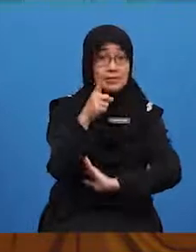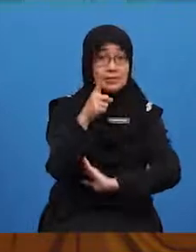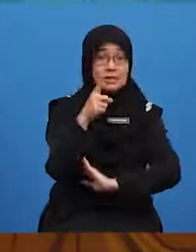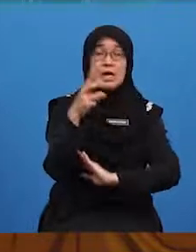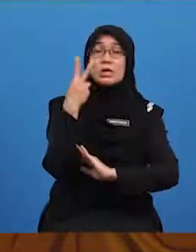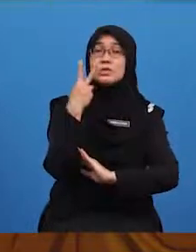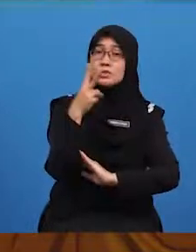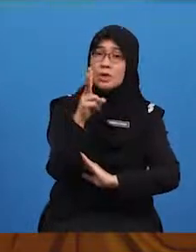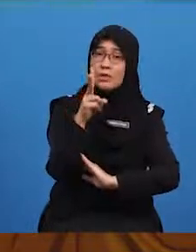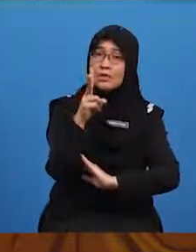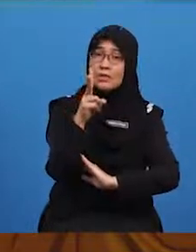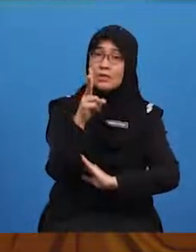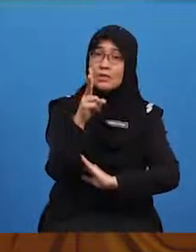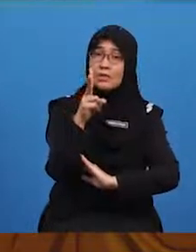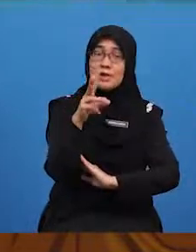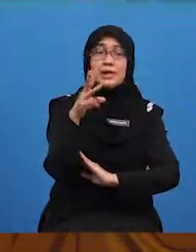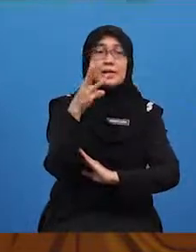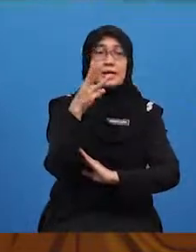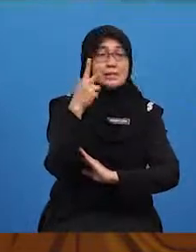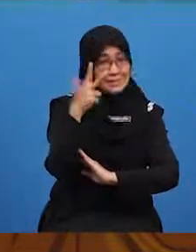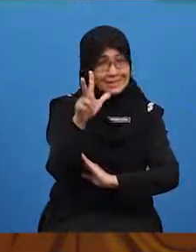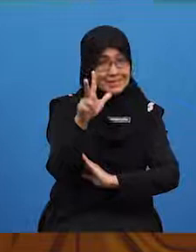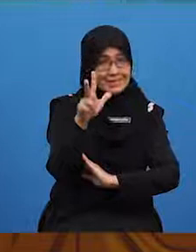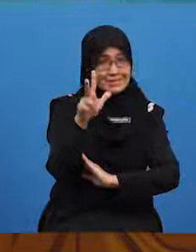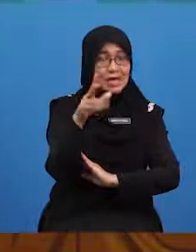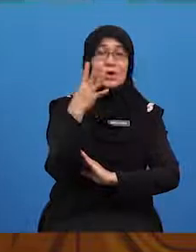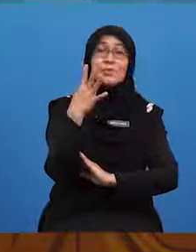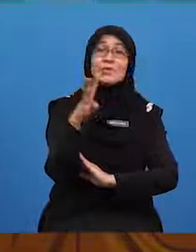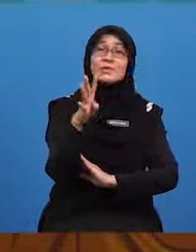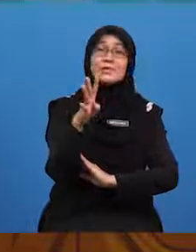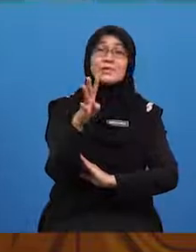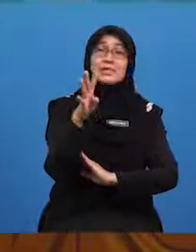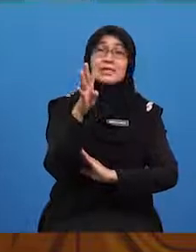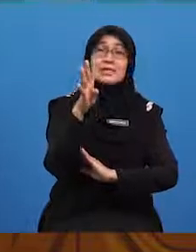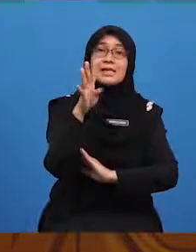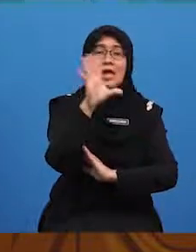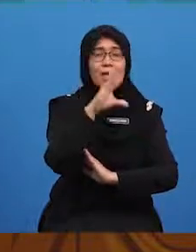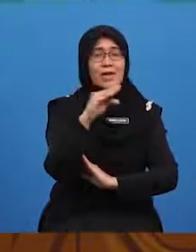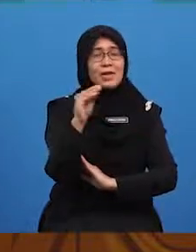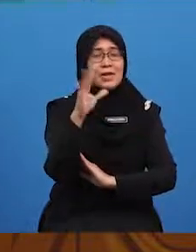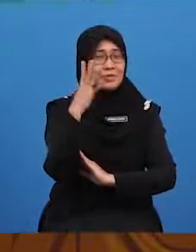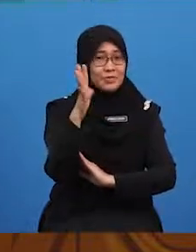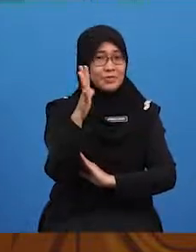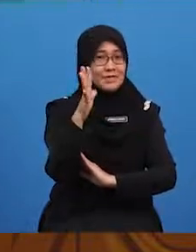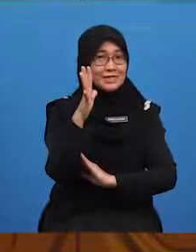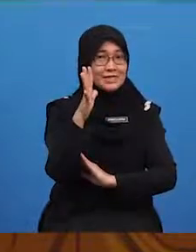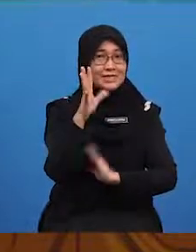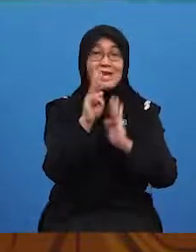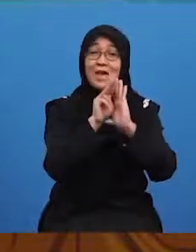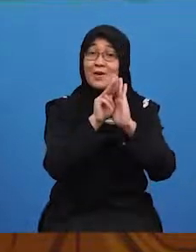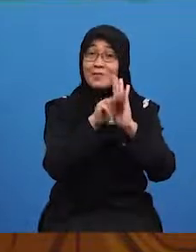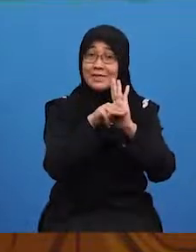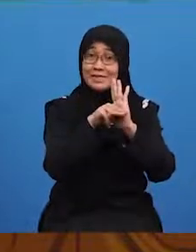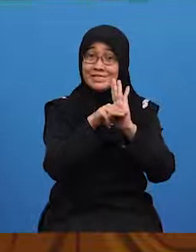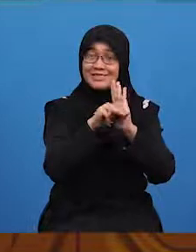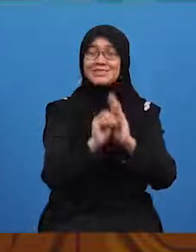9, 10 minutes, 11, 12, 13,